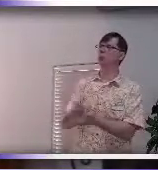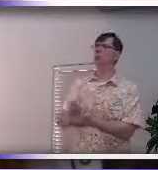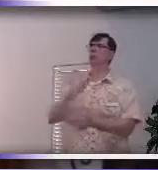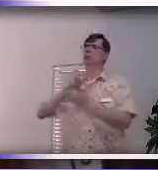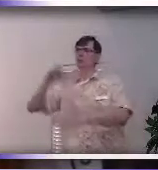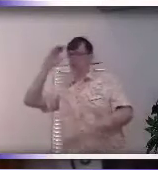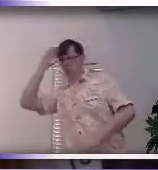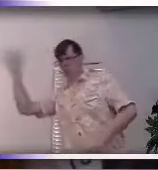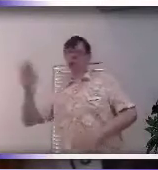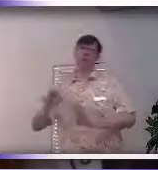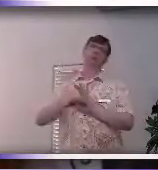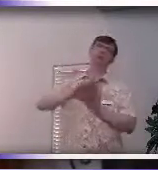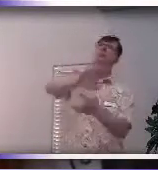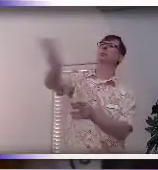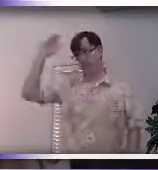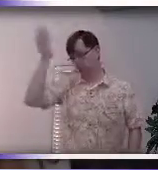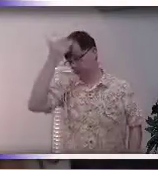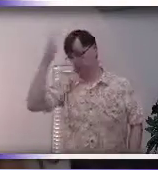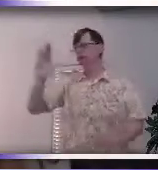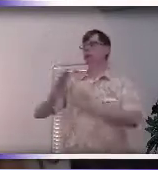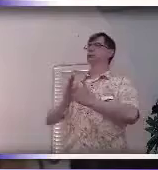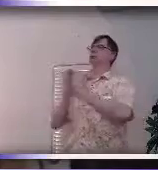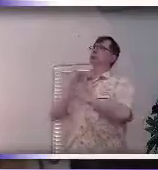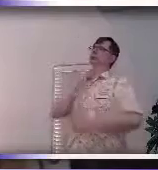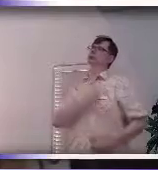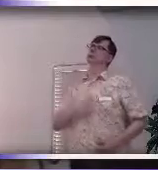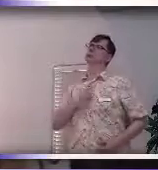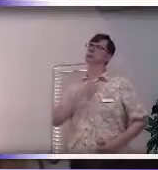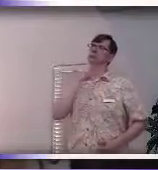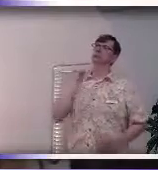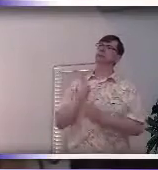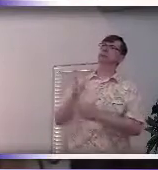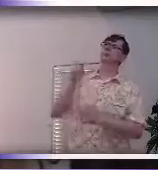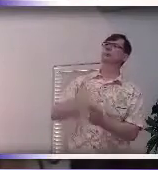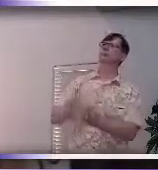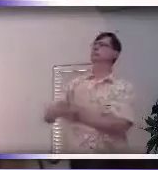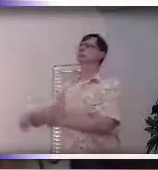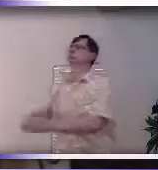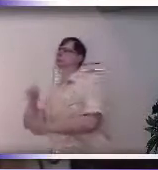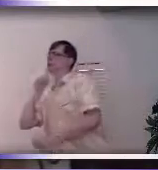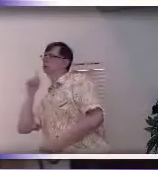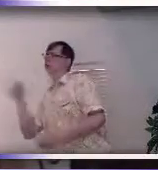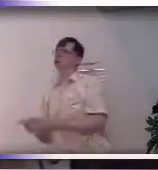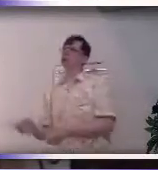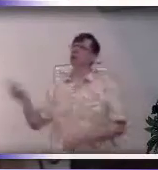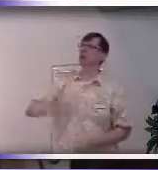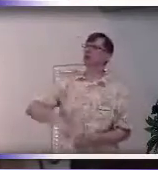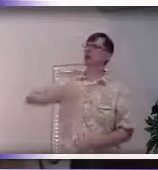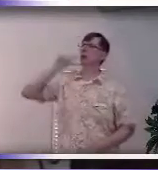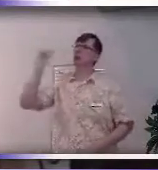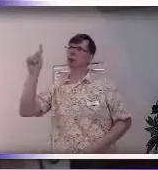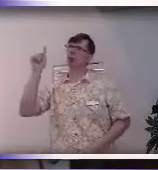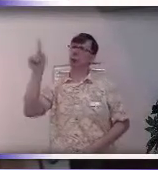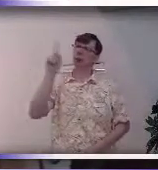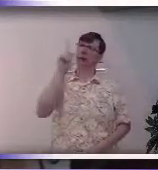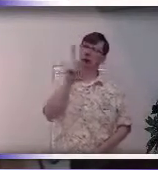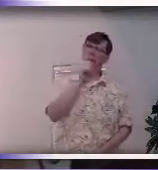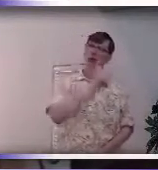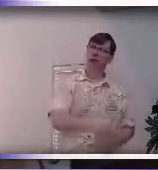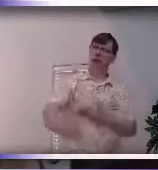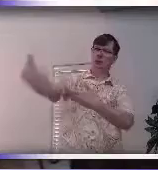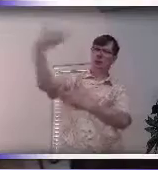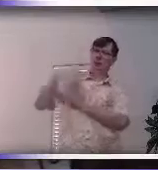contemplate anything, there has to be a subject as each of us as individuals. In